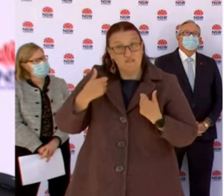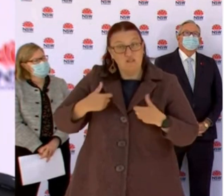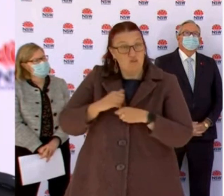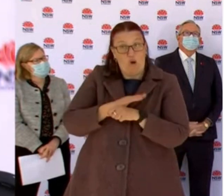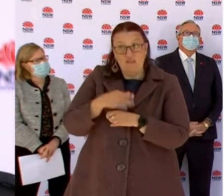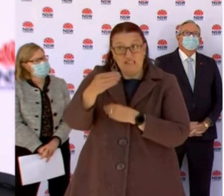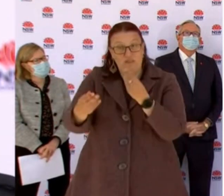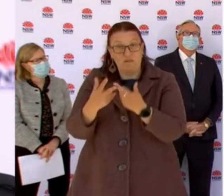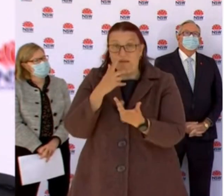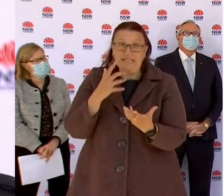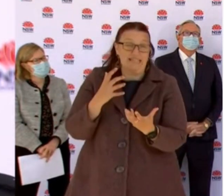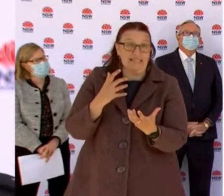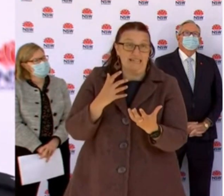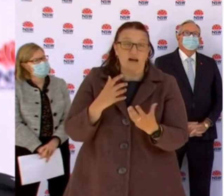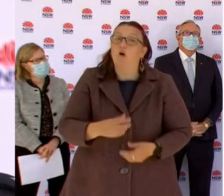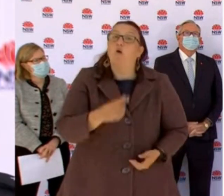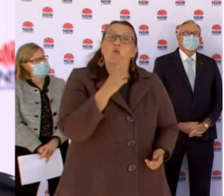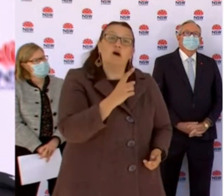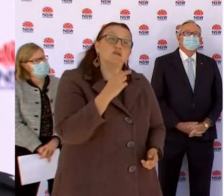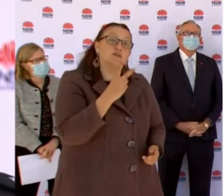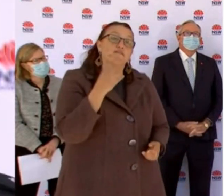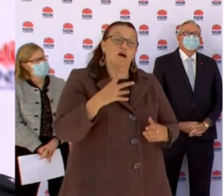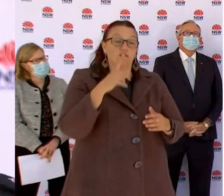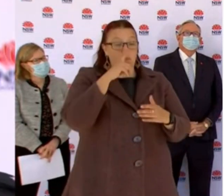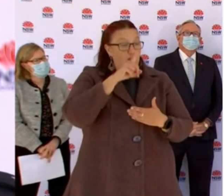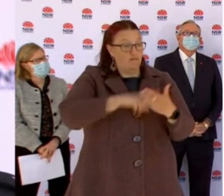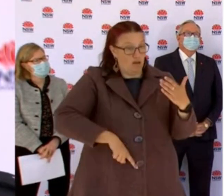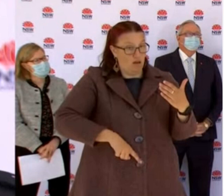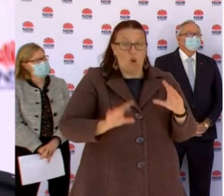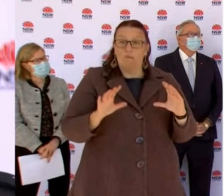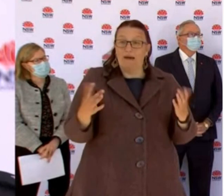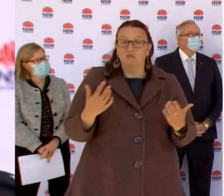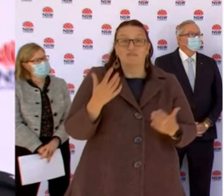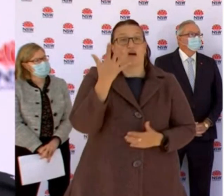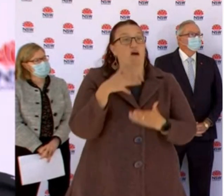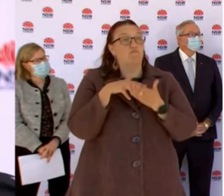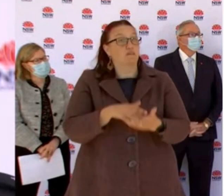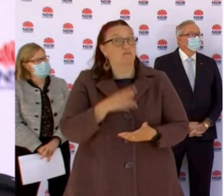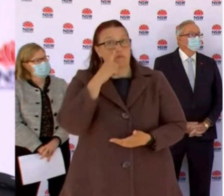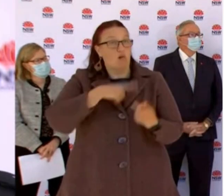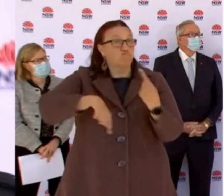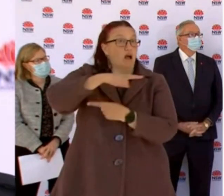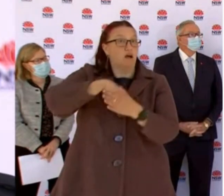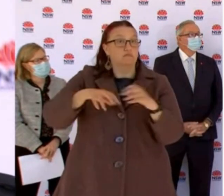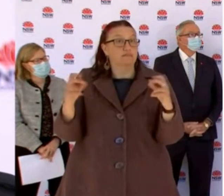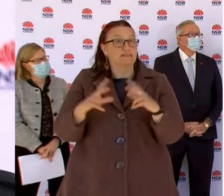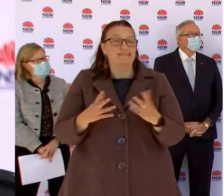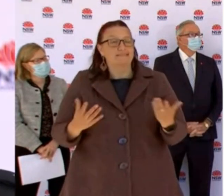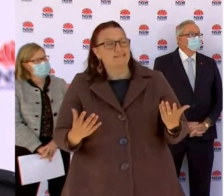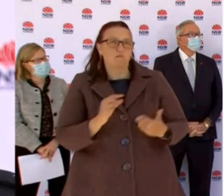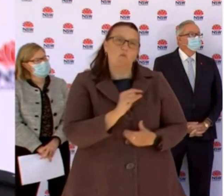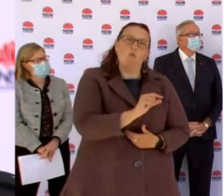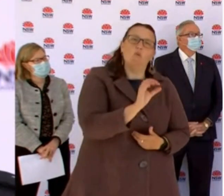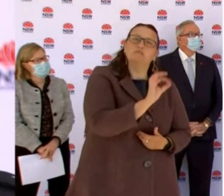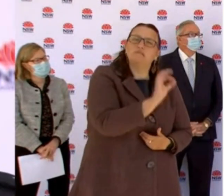the weekend, 5 million people out and about in Sydney doing their recreation, doing their exercise, I